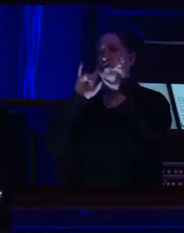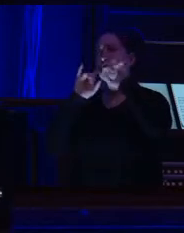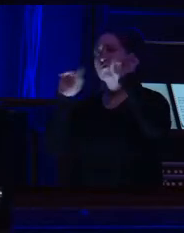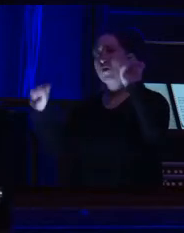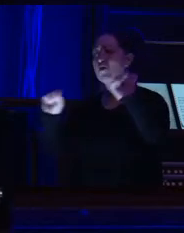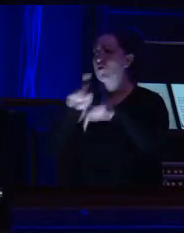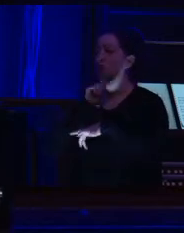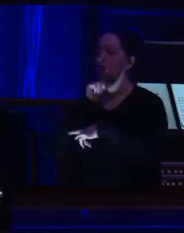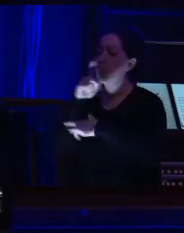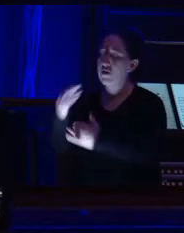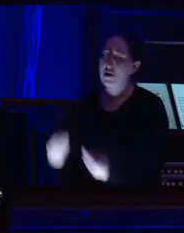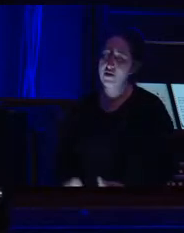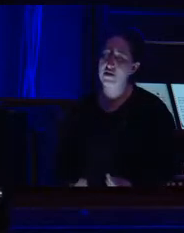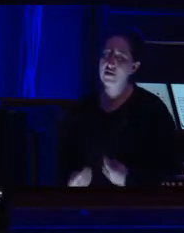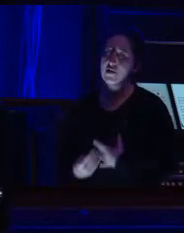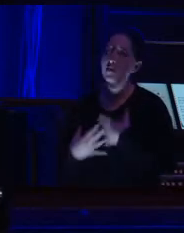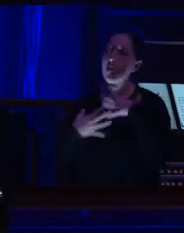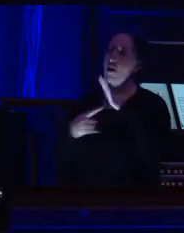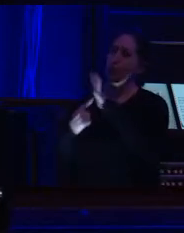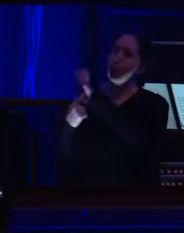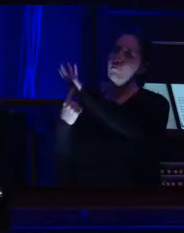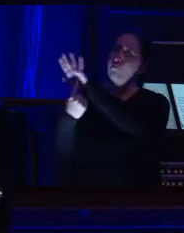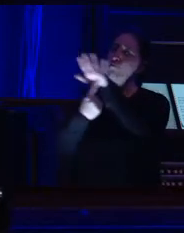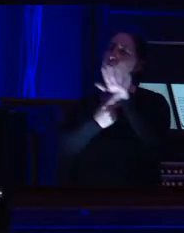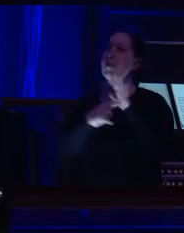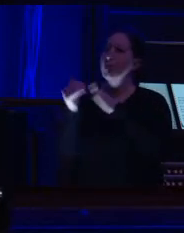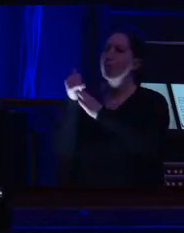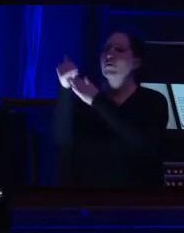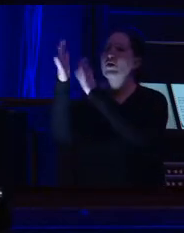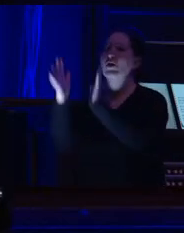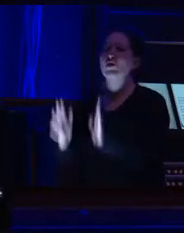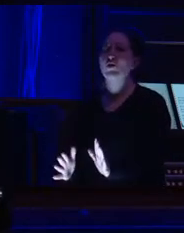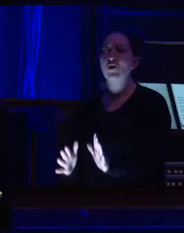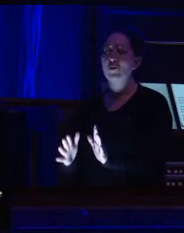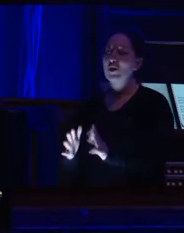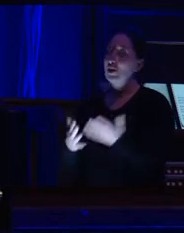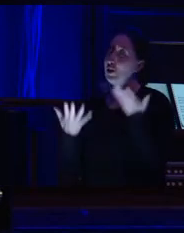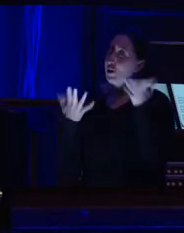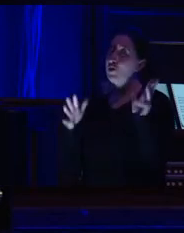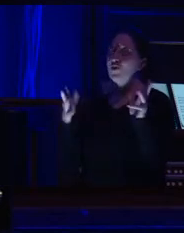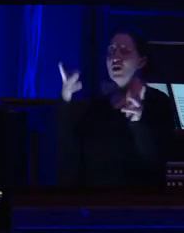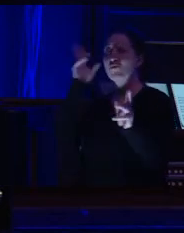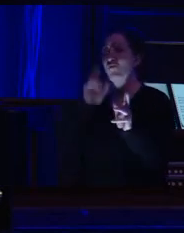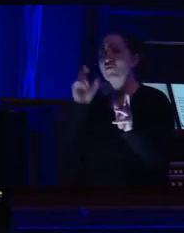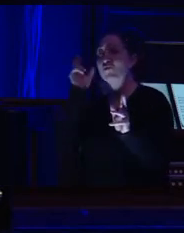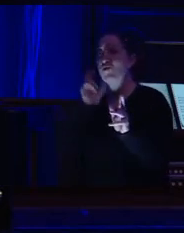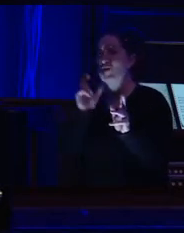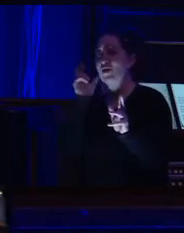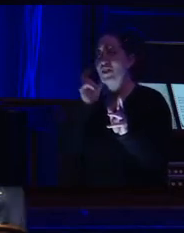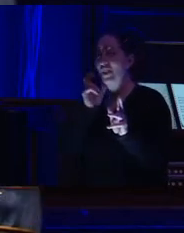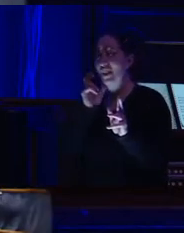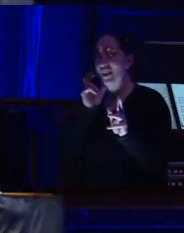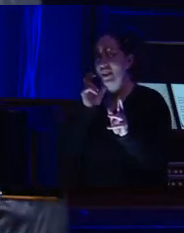truly inspiring model of leadership. As you heard, Hannah